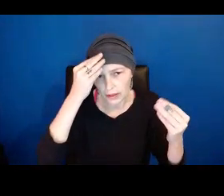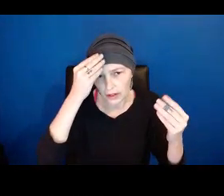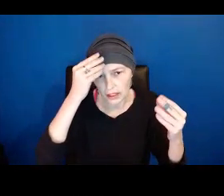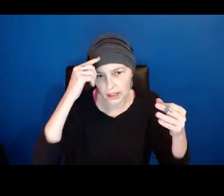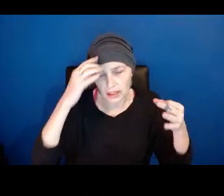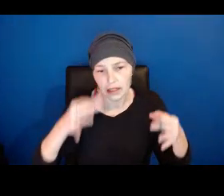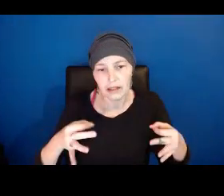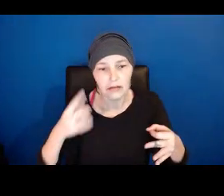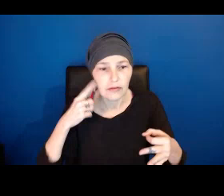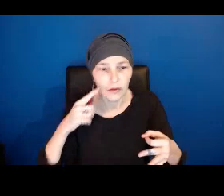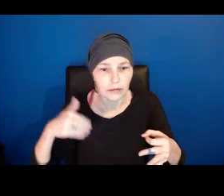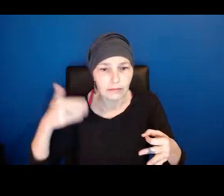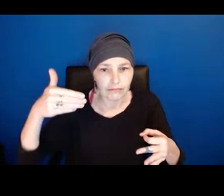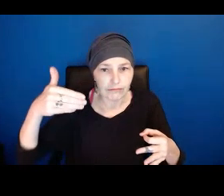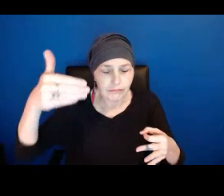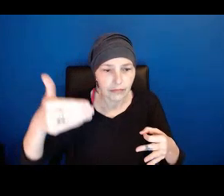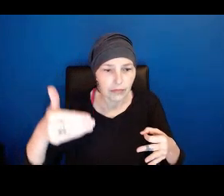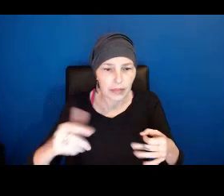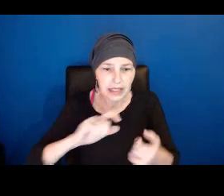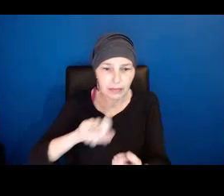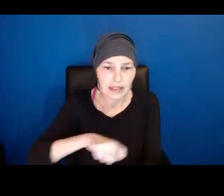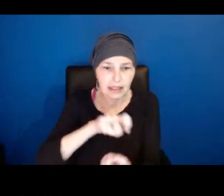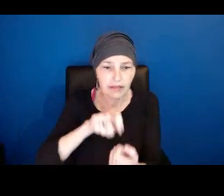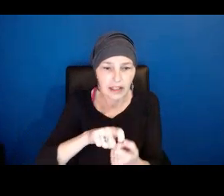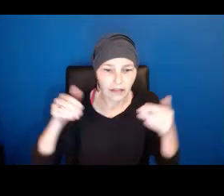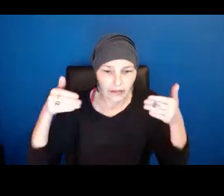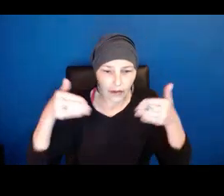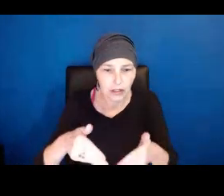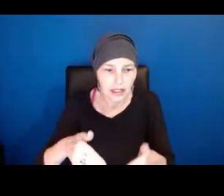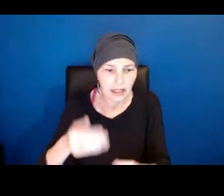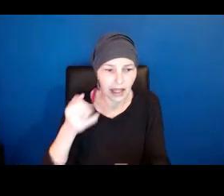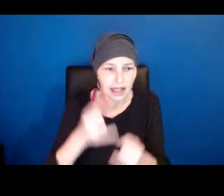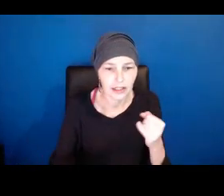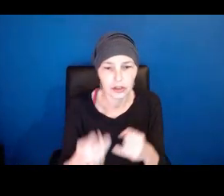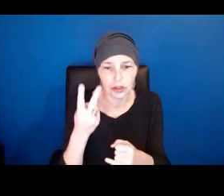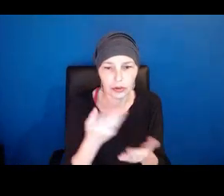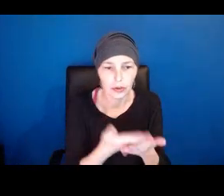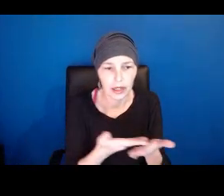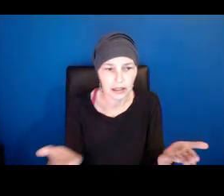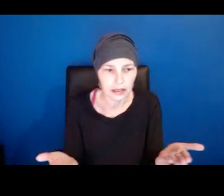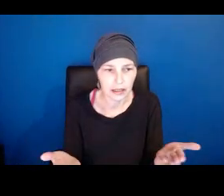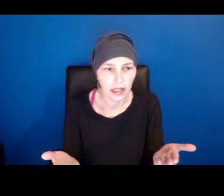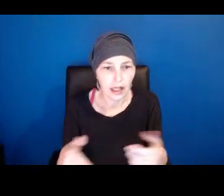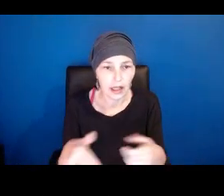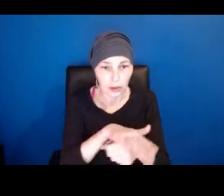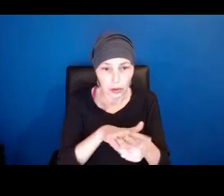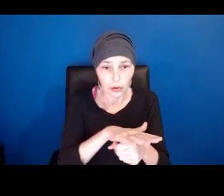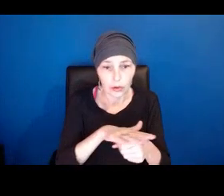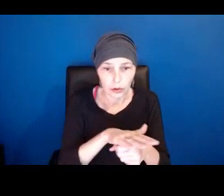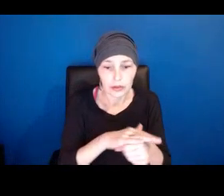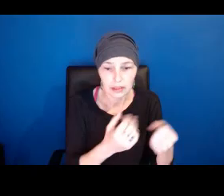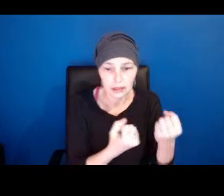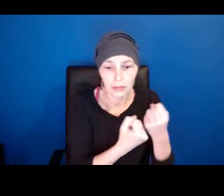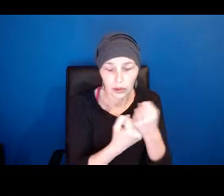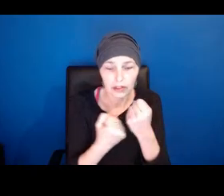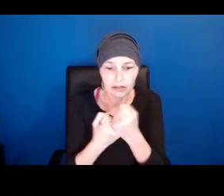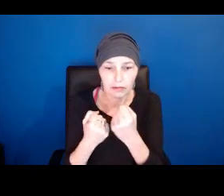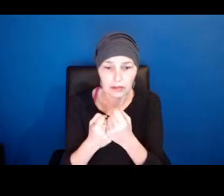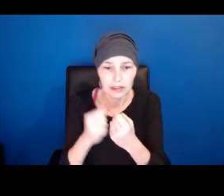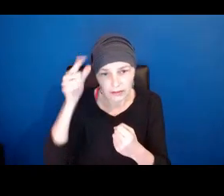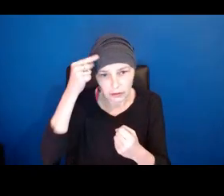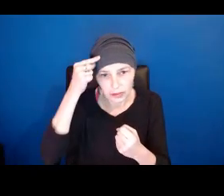account, but in particular, they did focus on the last 2 items, the existence of local supportive governments and